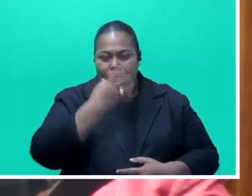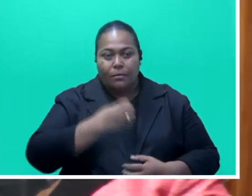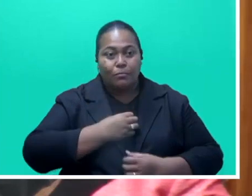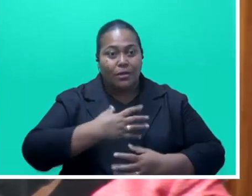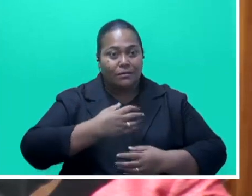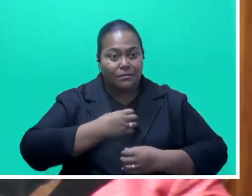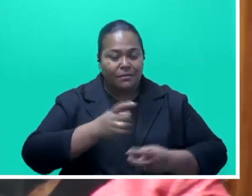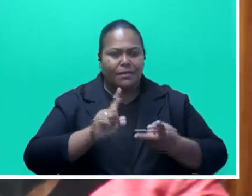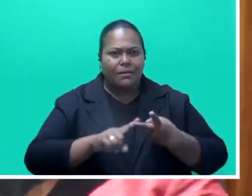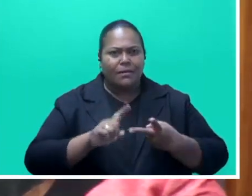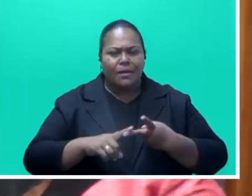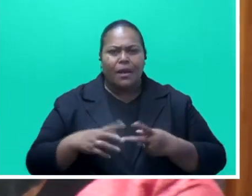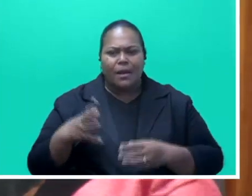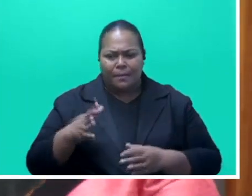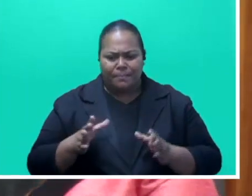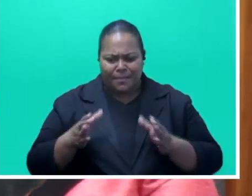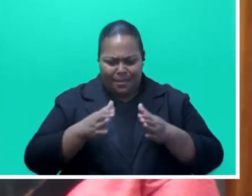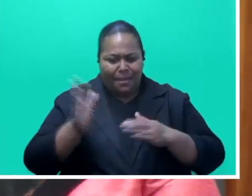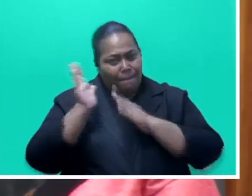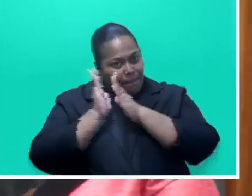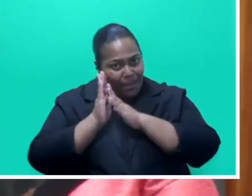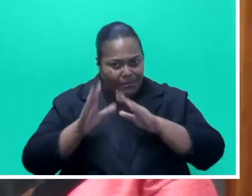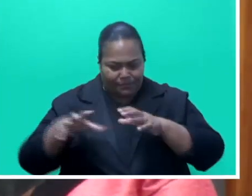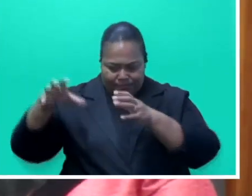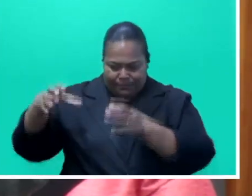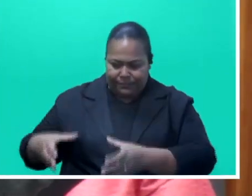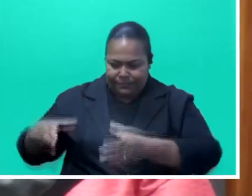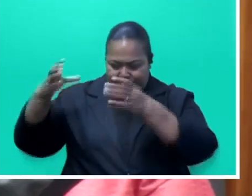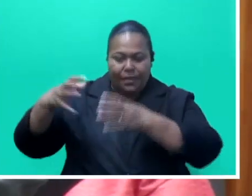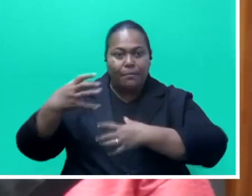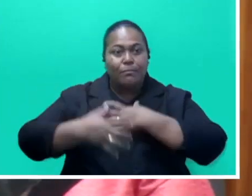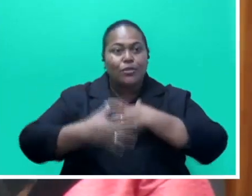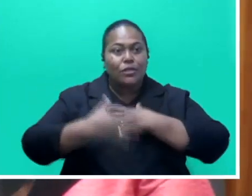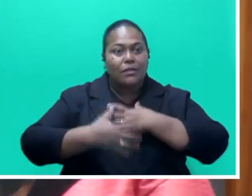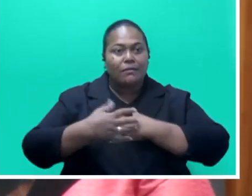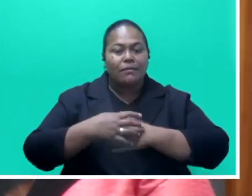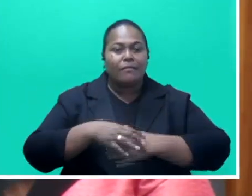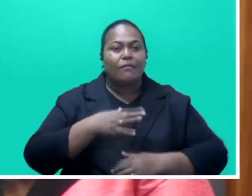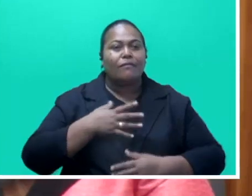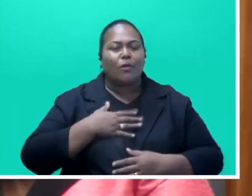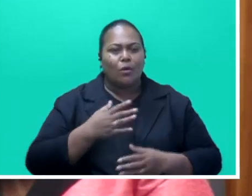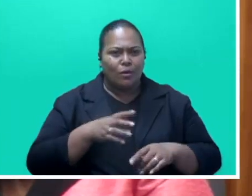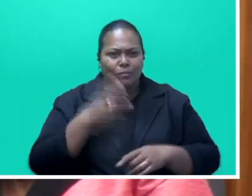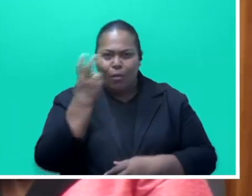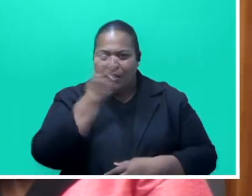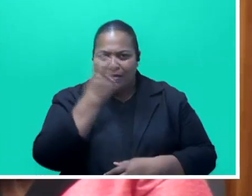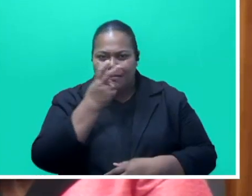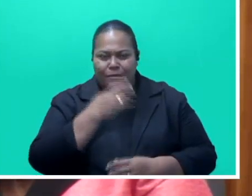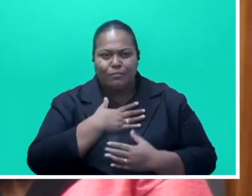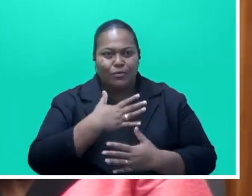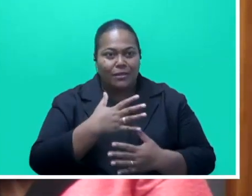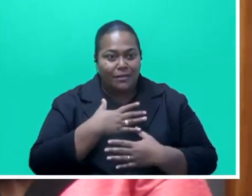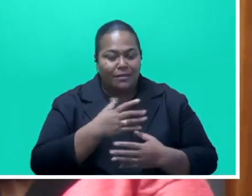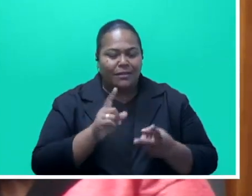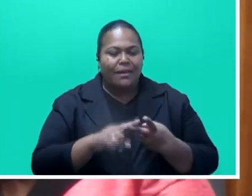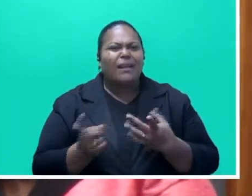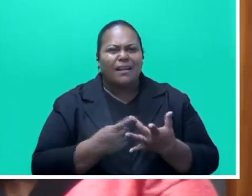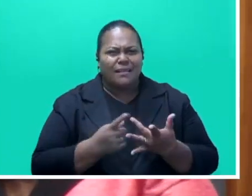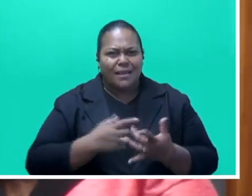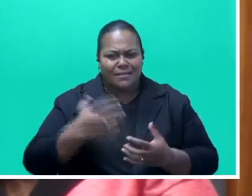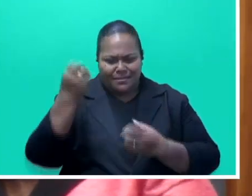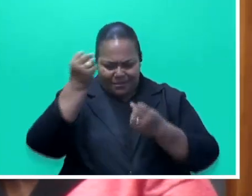equipment, airways, hospital beds, thermal scanners, biosafety cabinets, etc. So,